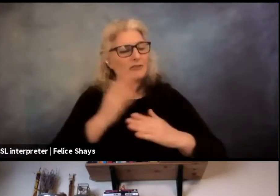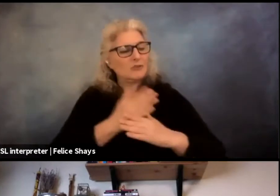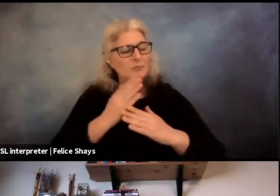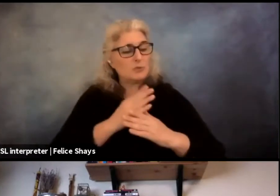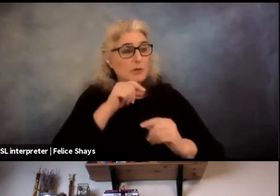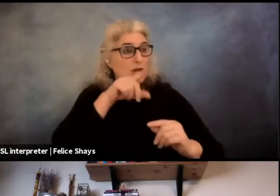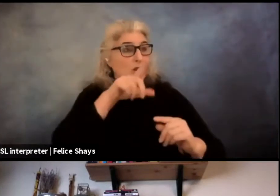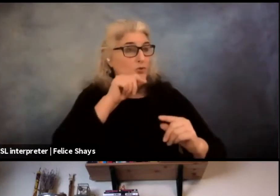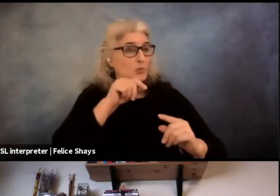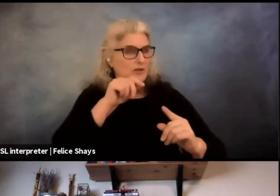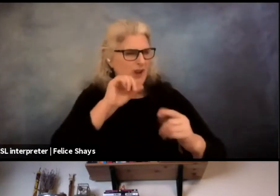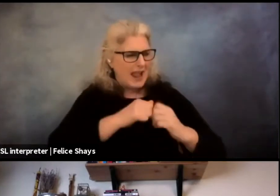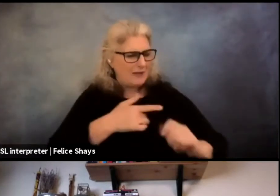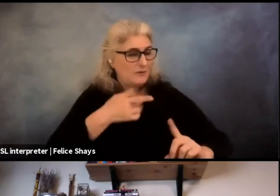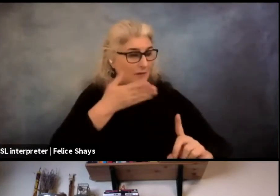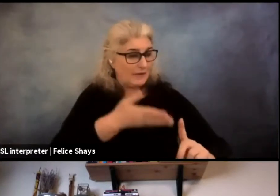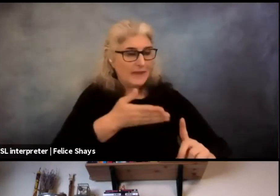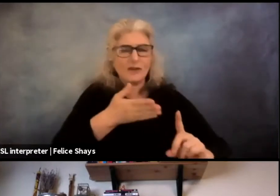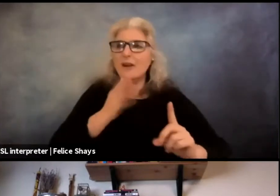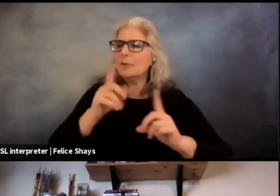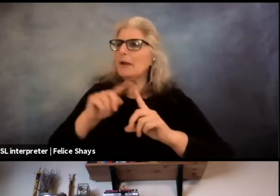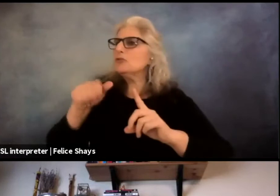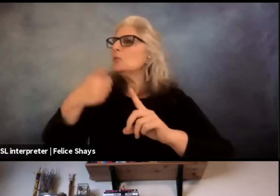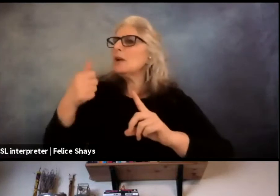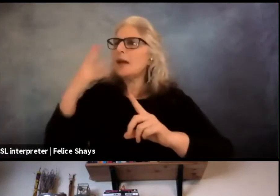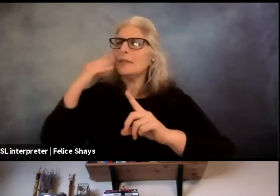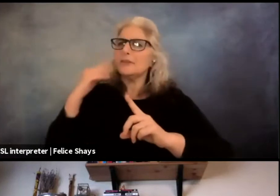mapped onto the ways we think about networking?